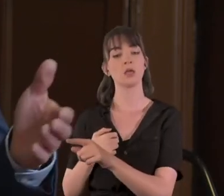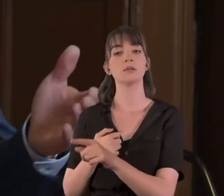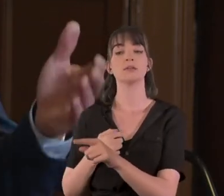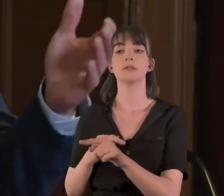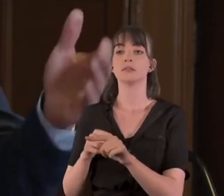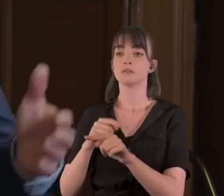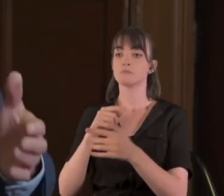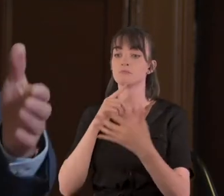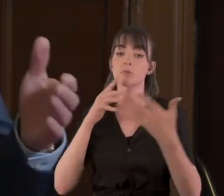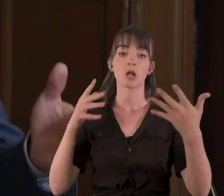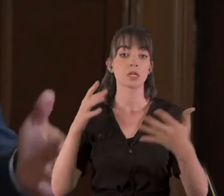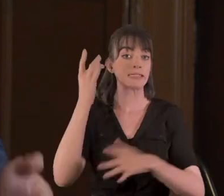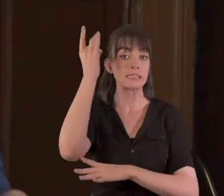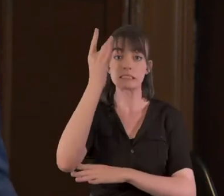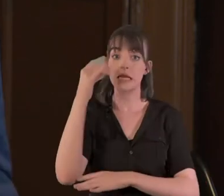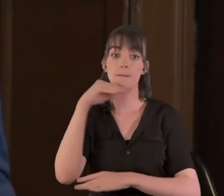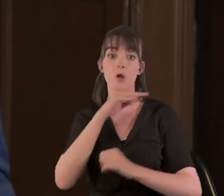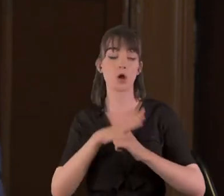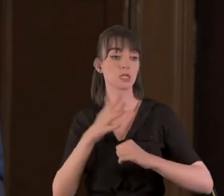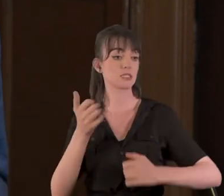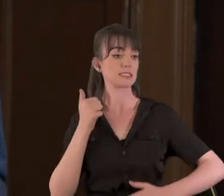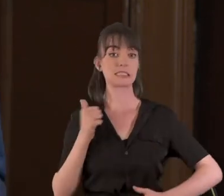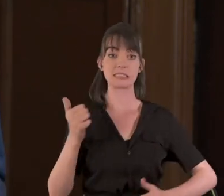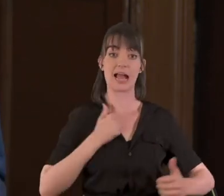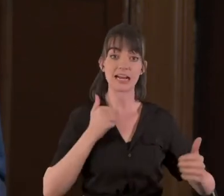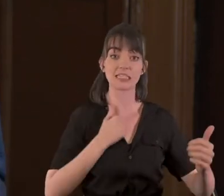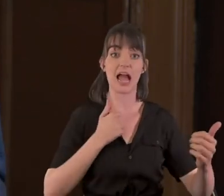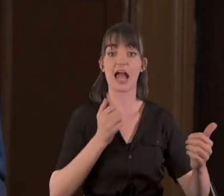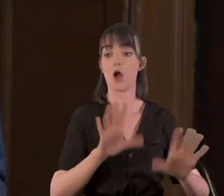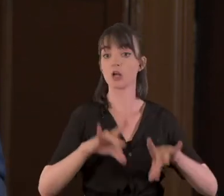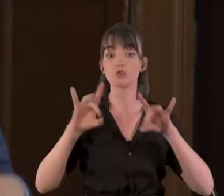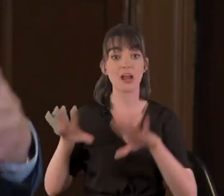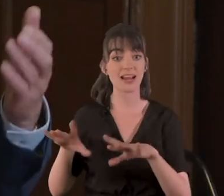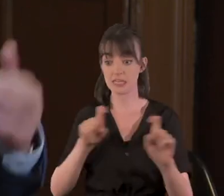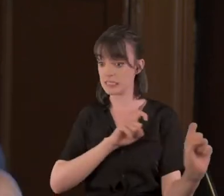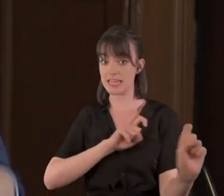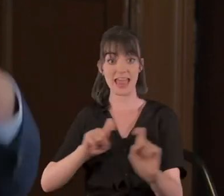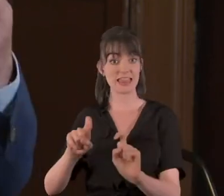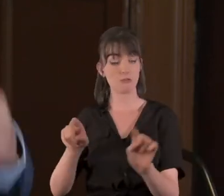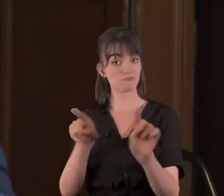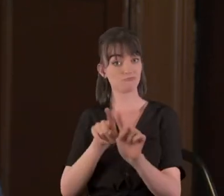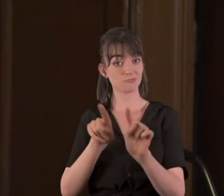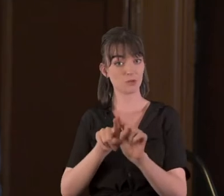the king was the monarch in Canada, in Australia, by the way, still is. I mean, let's say